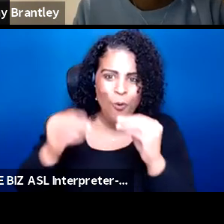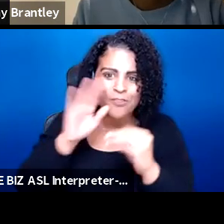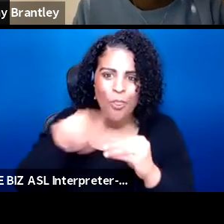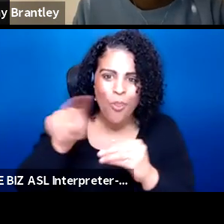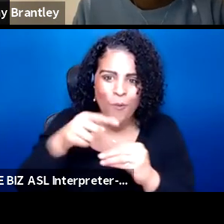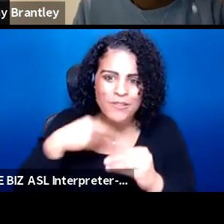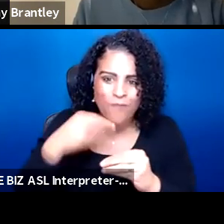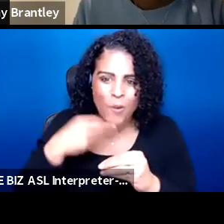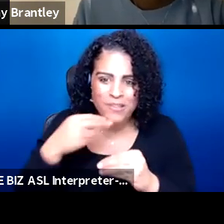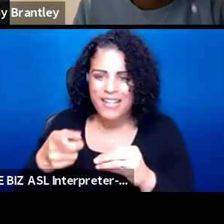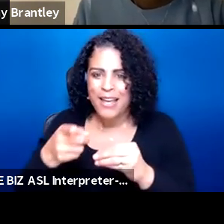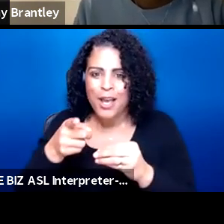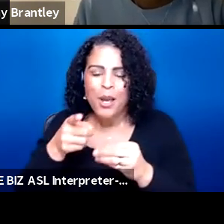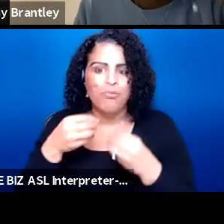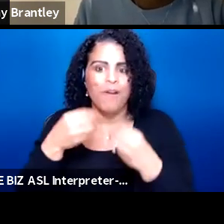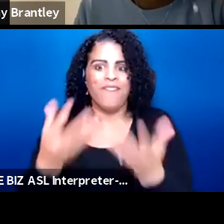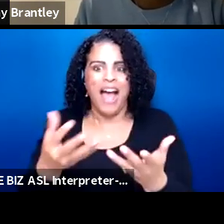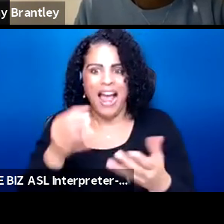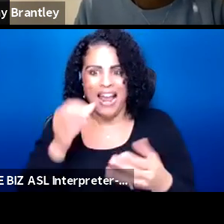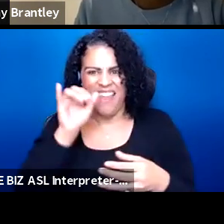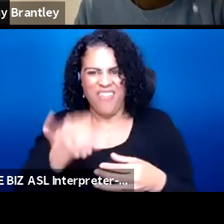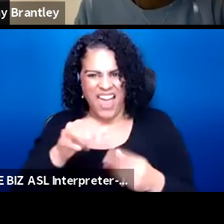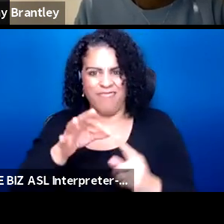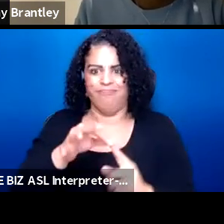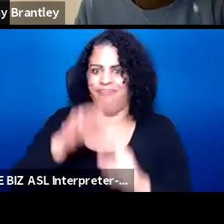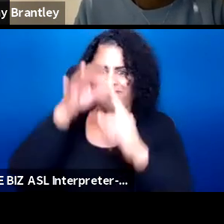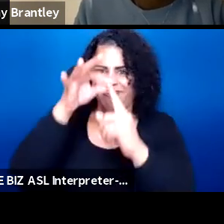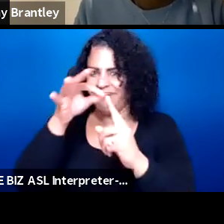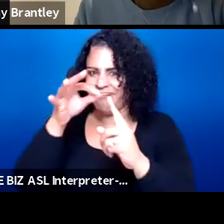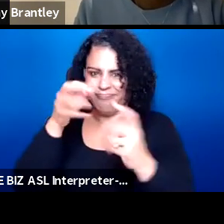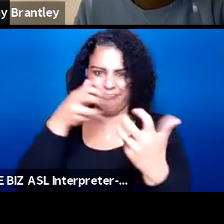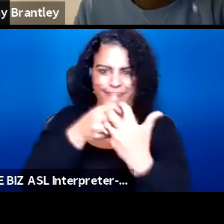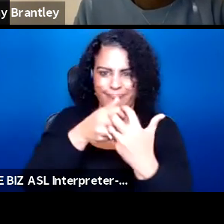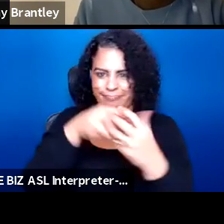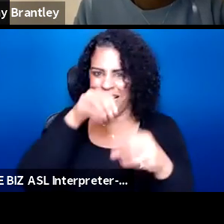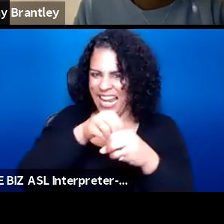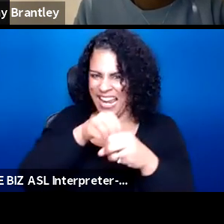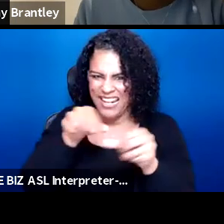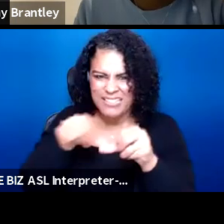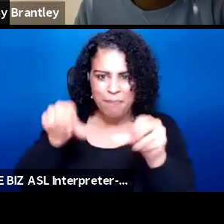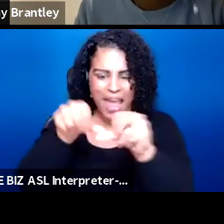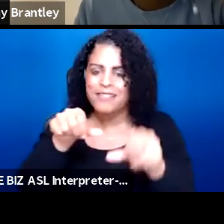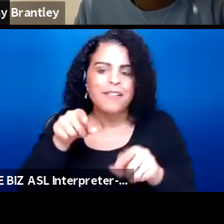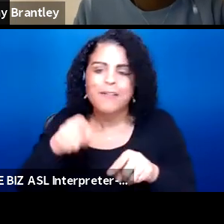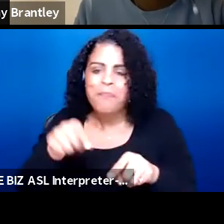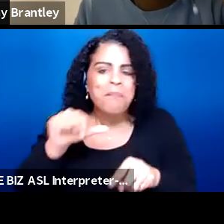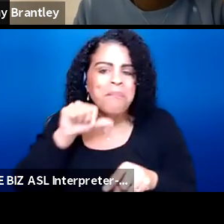provide nuance to theater spaces that lack a lot of it.